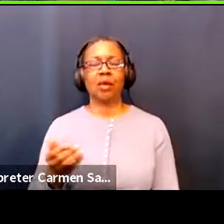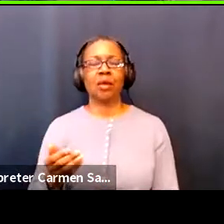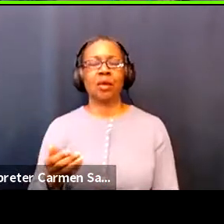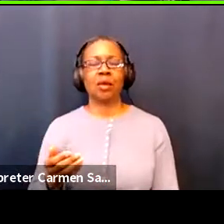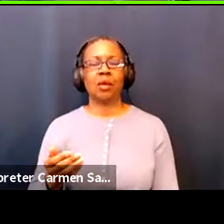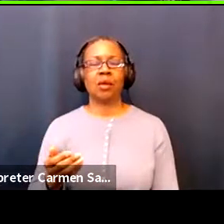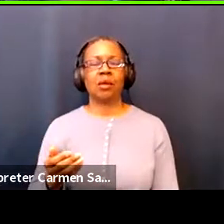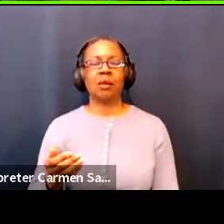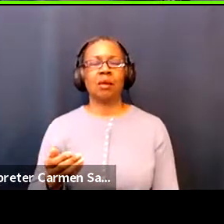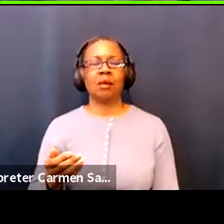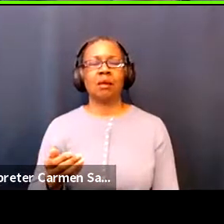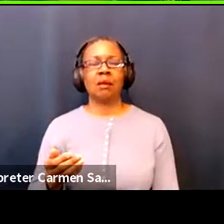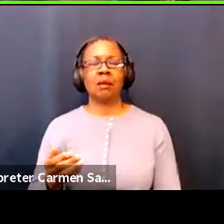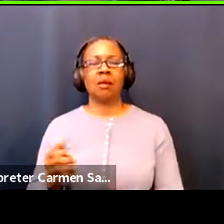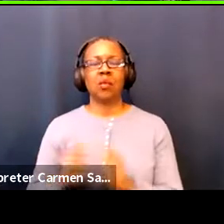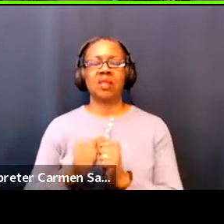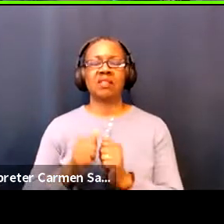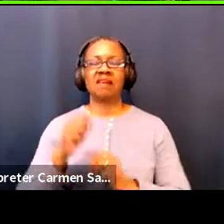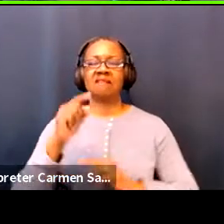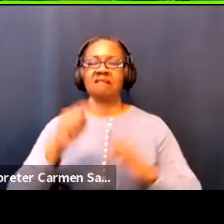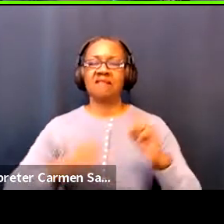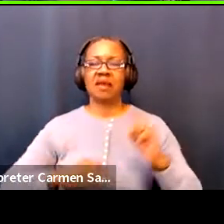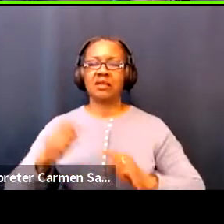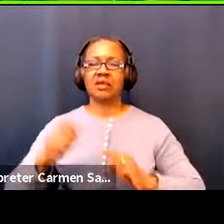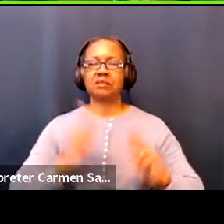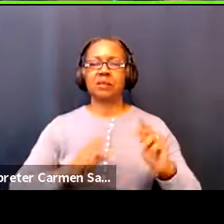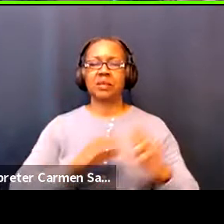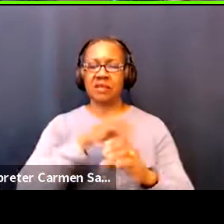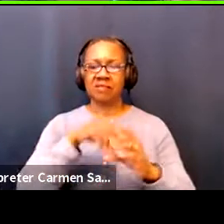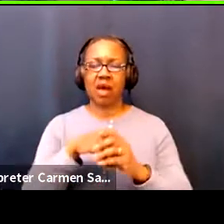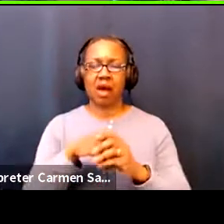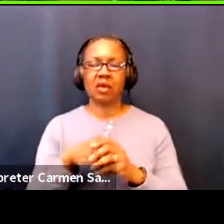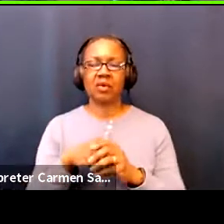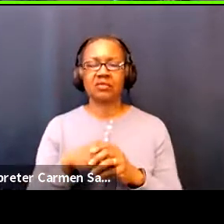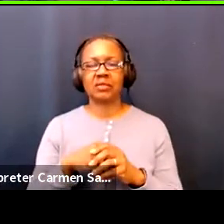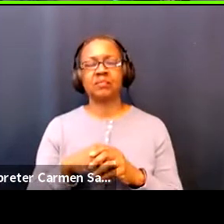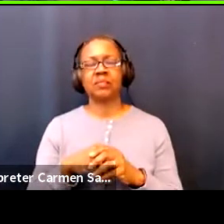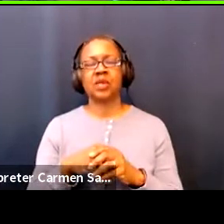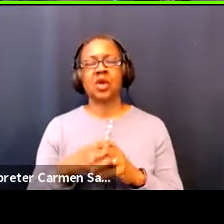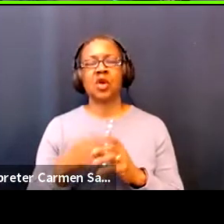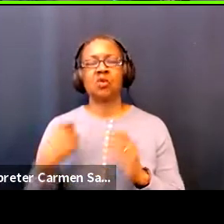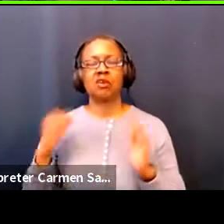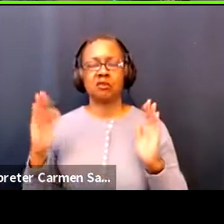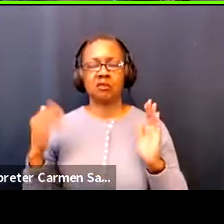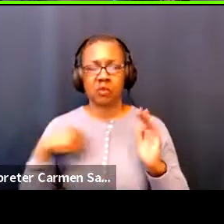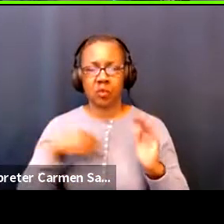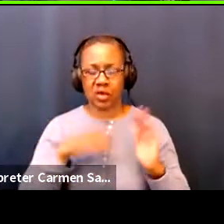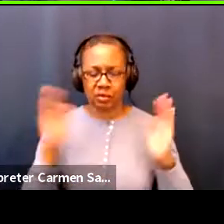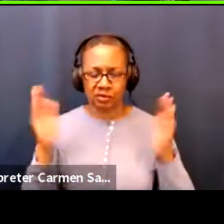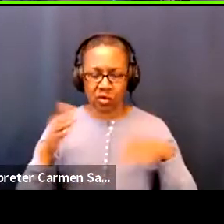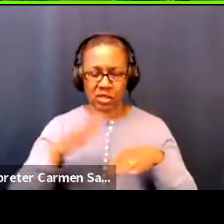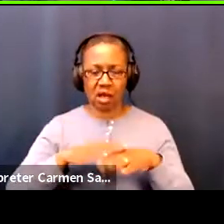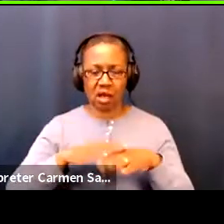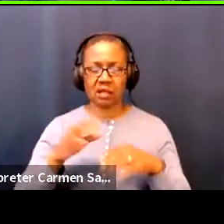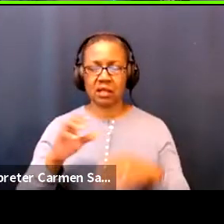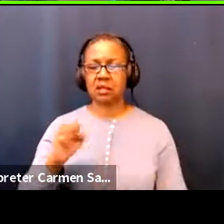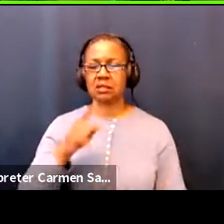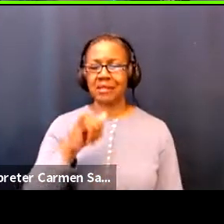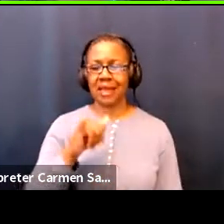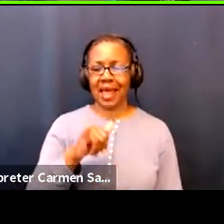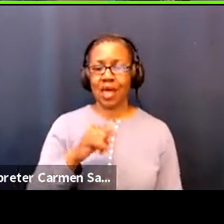across various stakeholder groups, right? So we've been focusing a lot on the supply